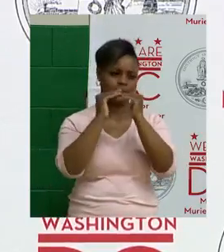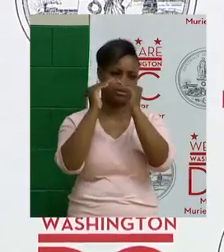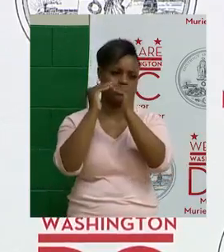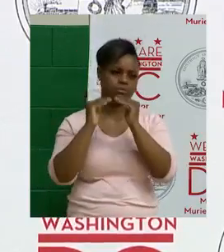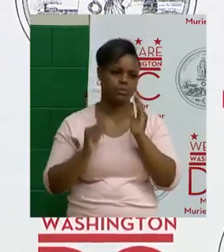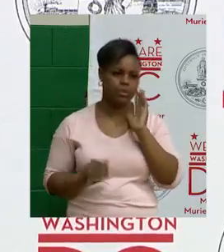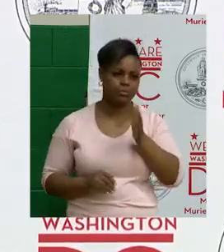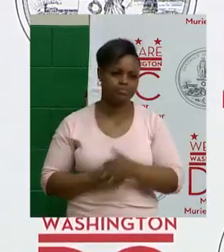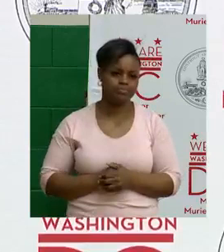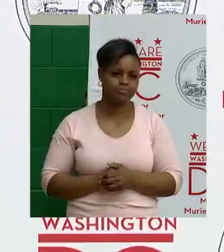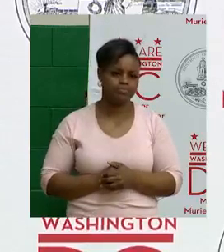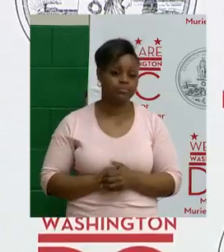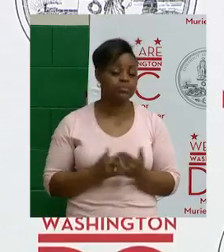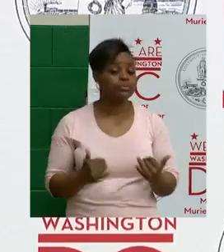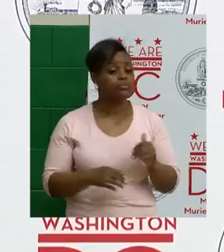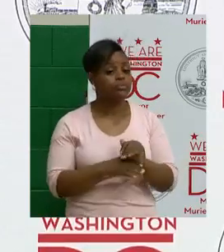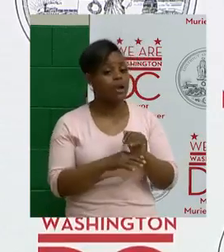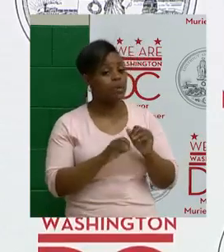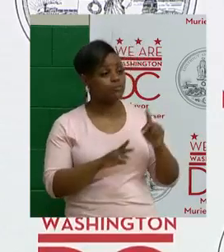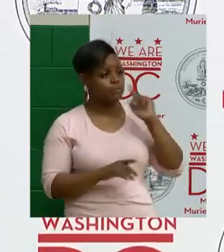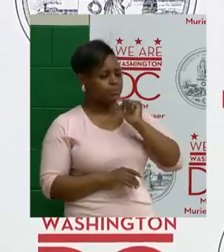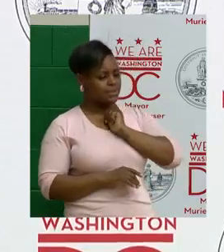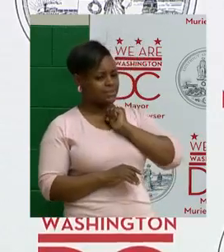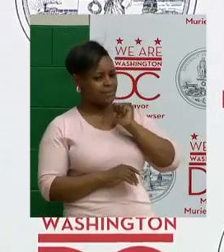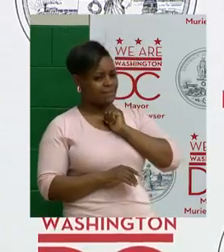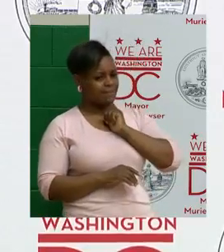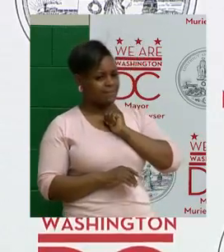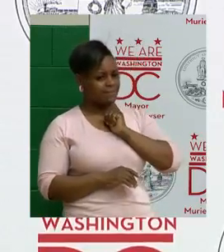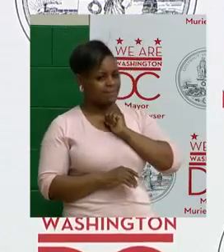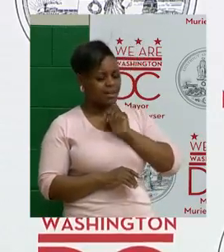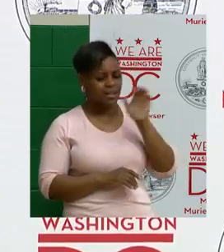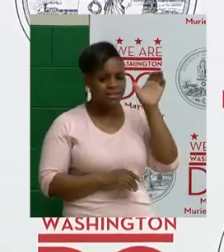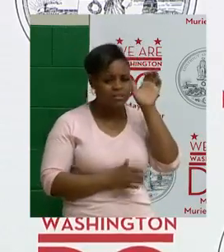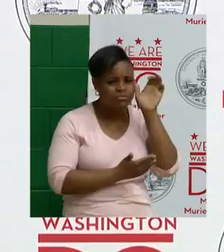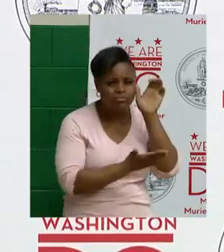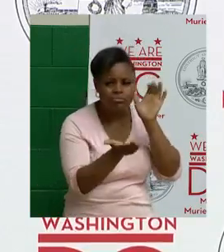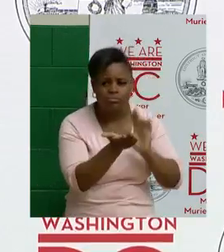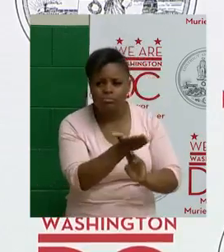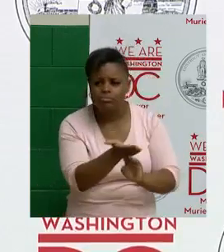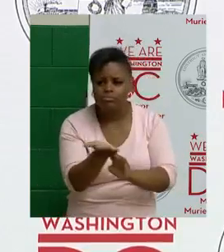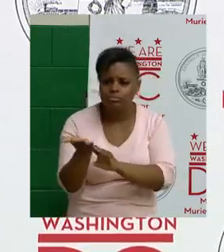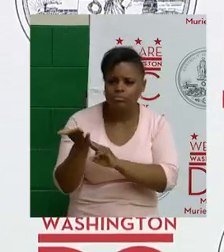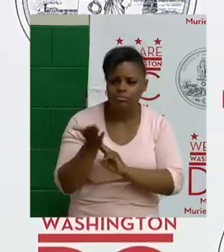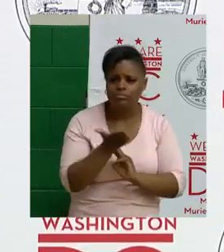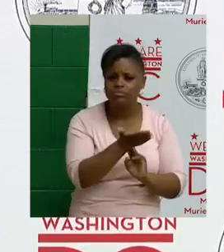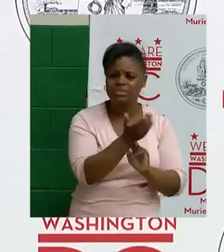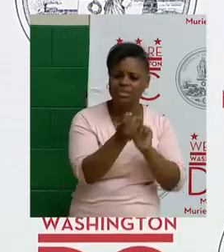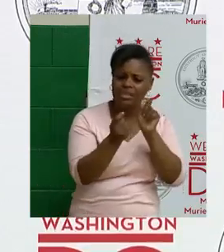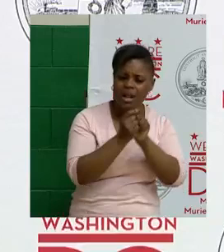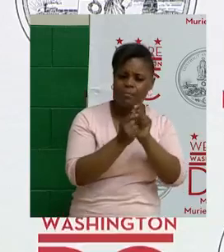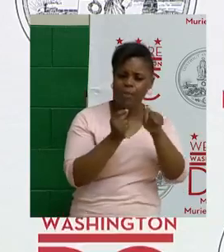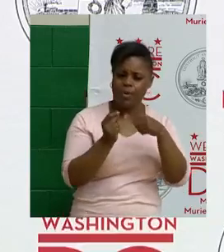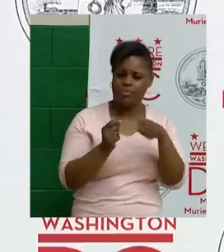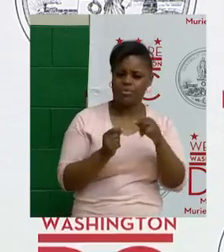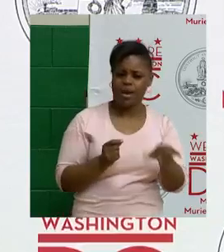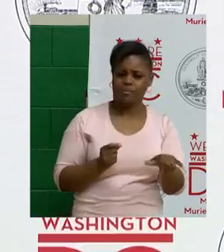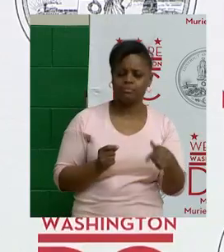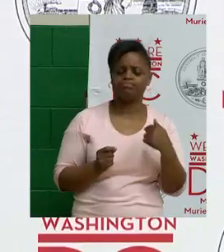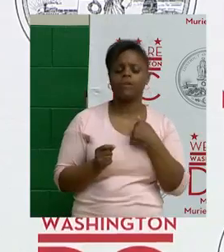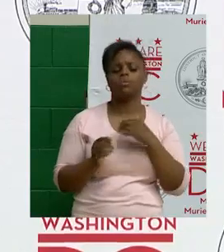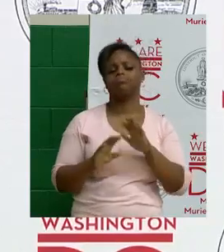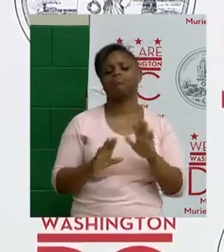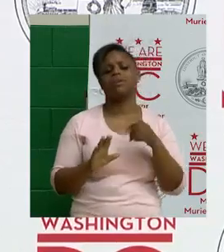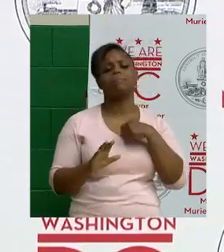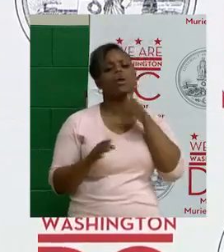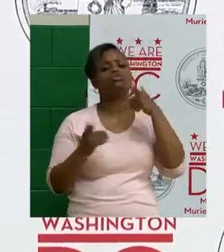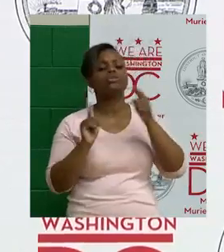opportunity for me to hear from you about exactly that. So I won't pretend that